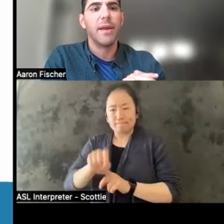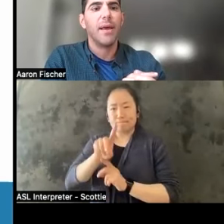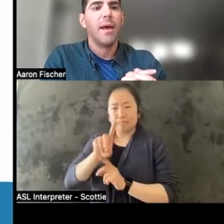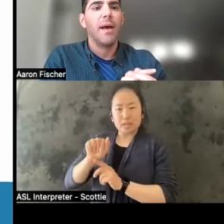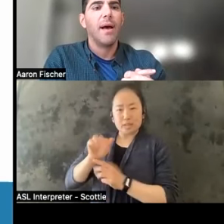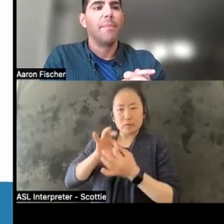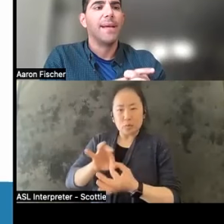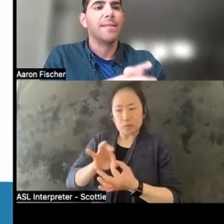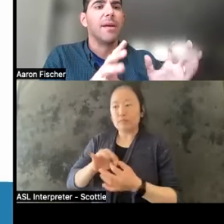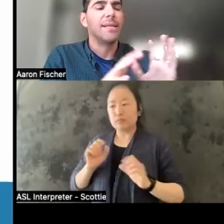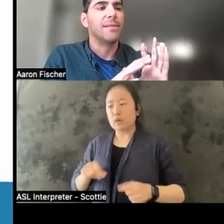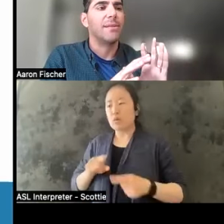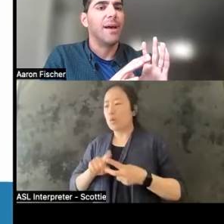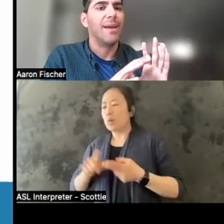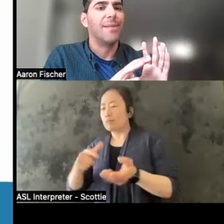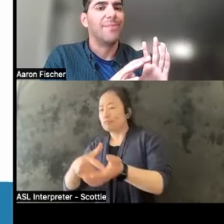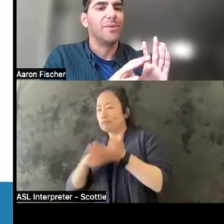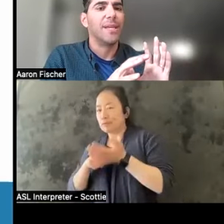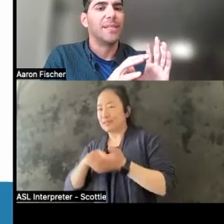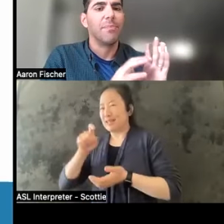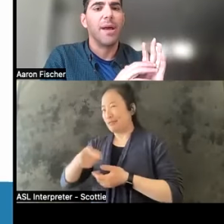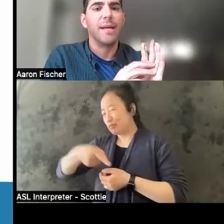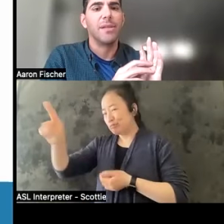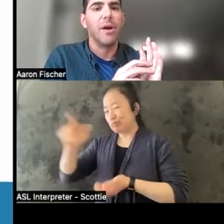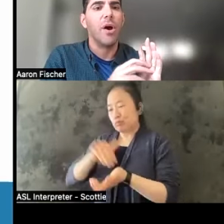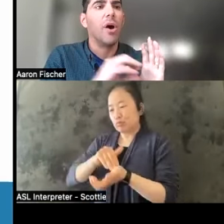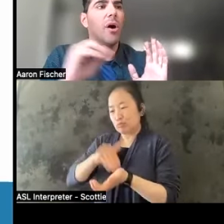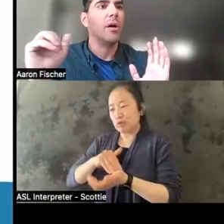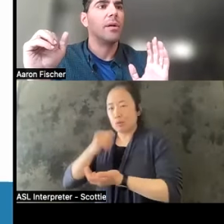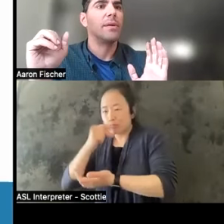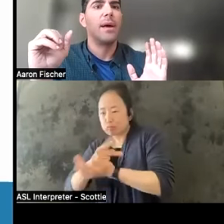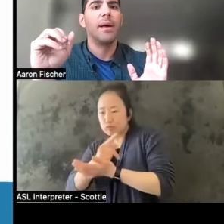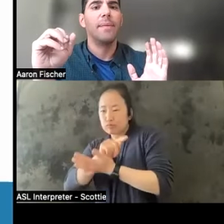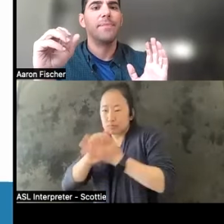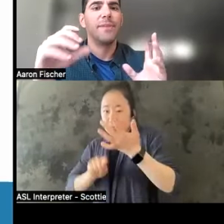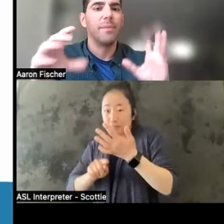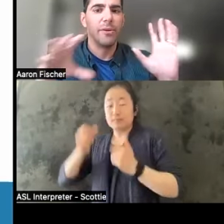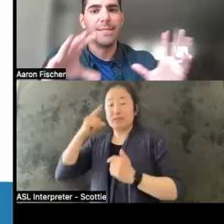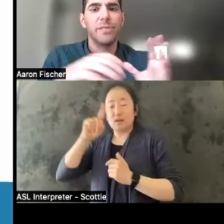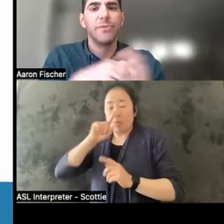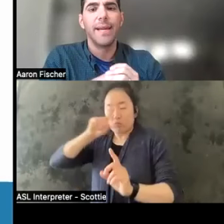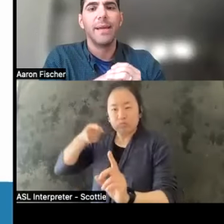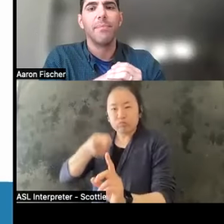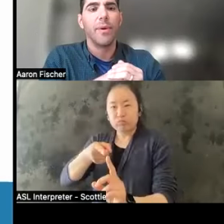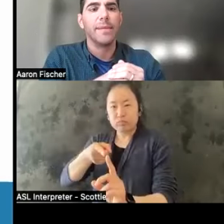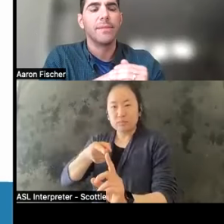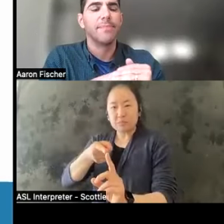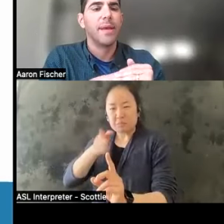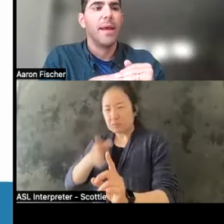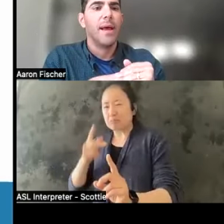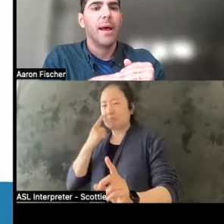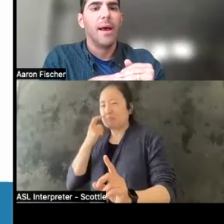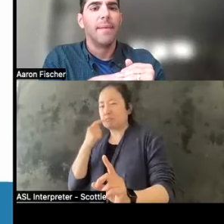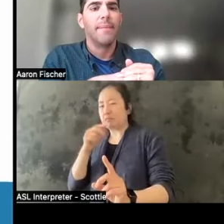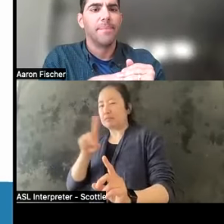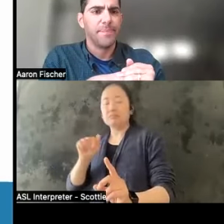information, as long as those things apply to all similarly situated employees.